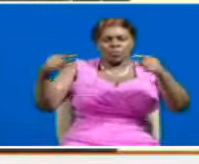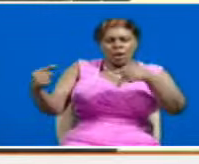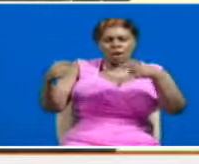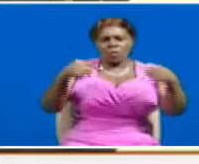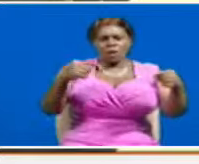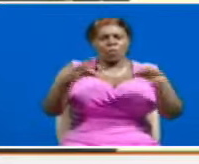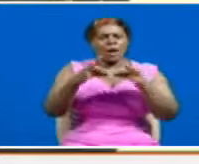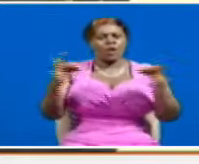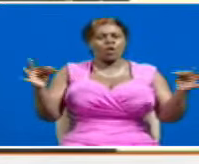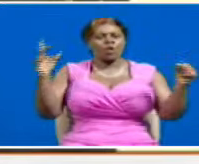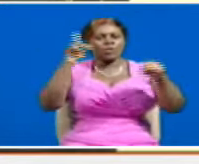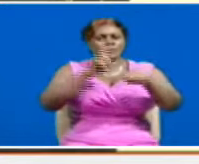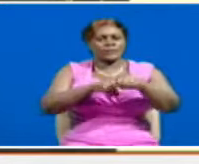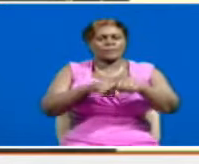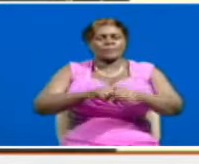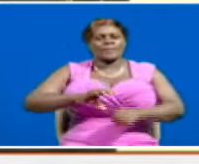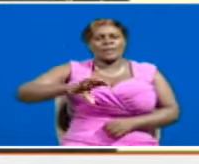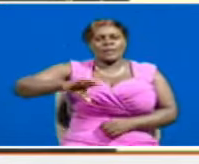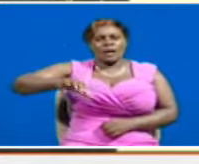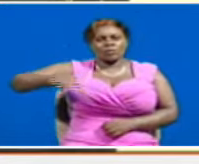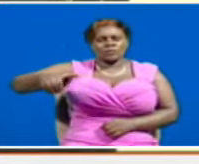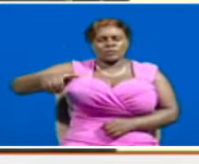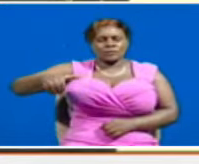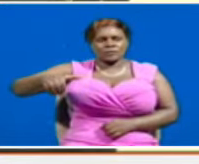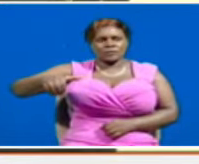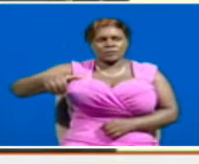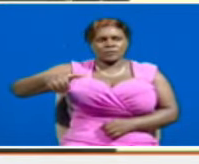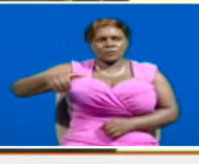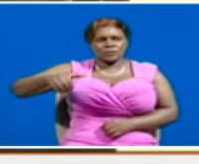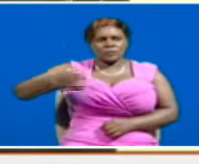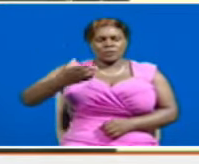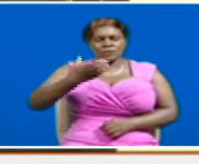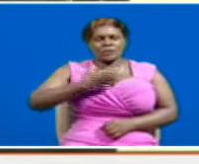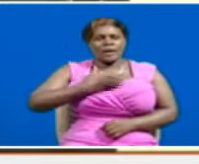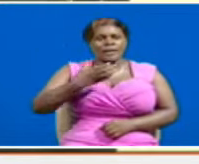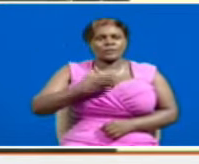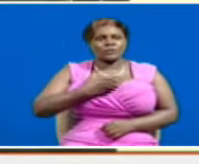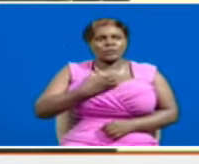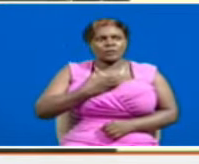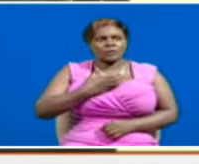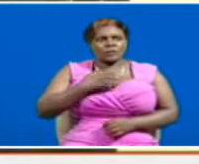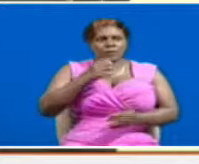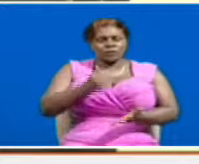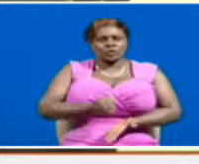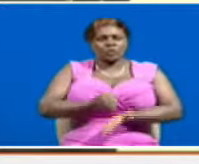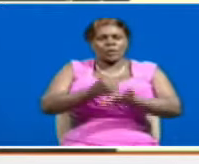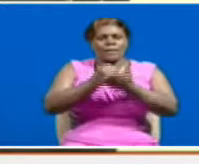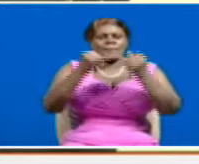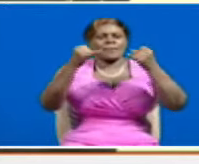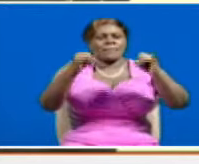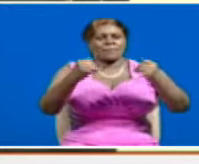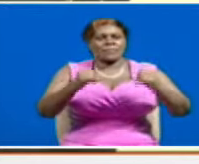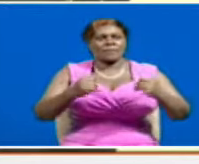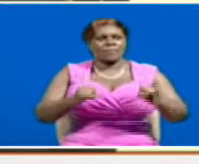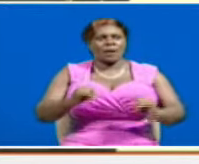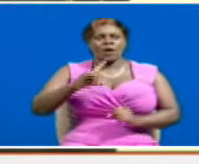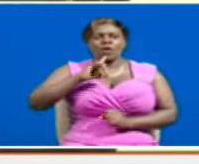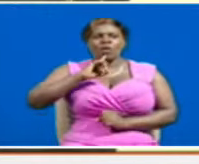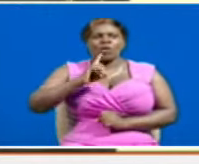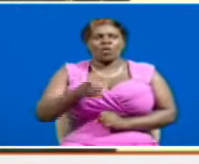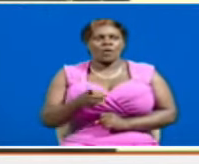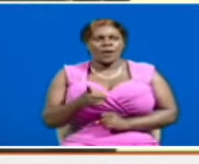therefore orders that the county commander of police, Nakuru County, to assist in the implementation of the order